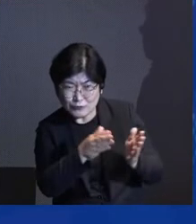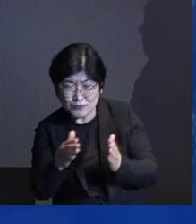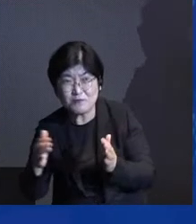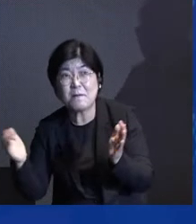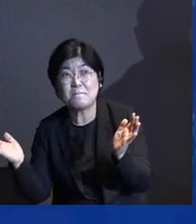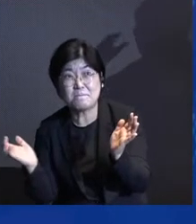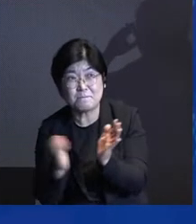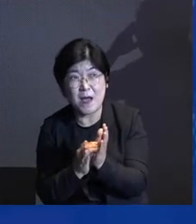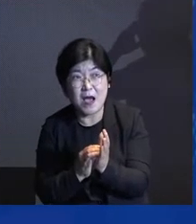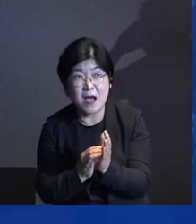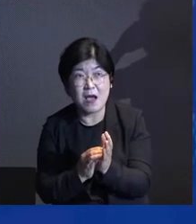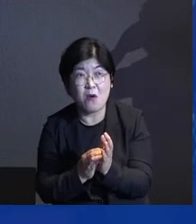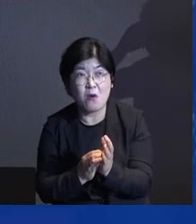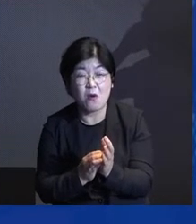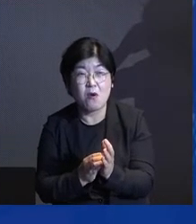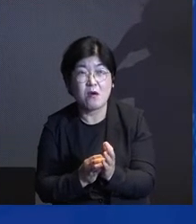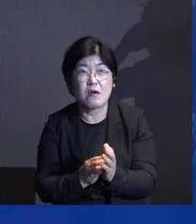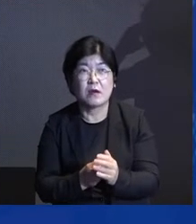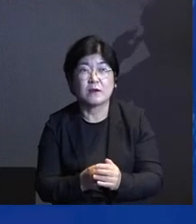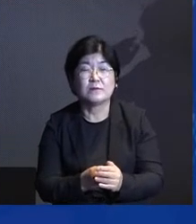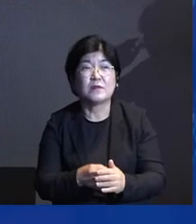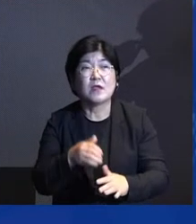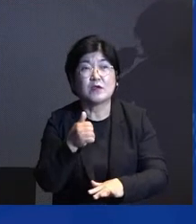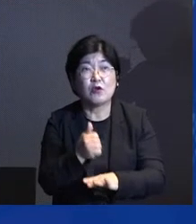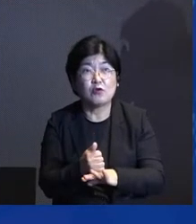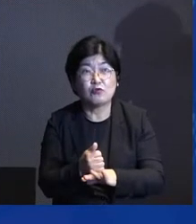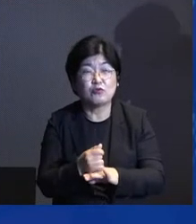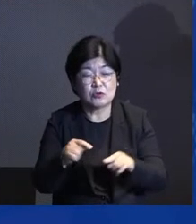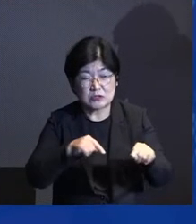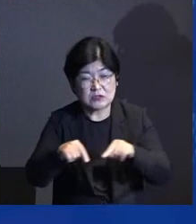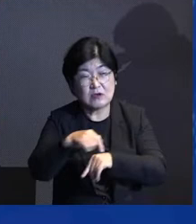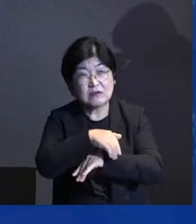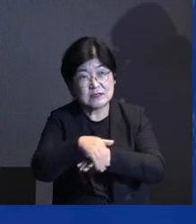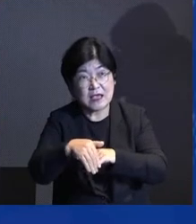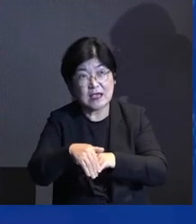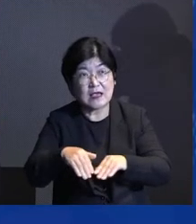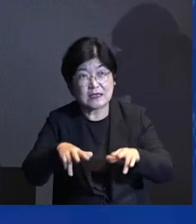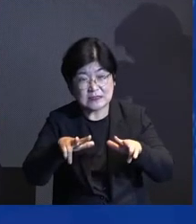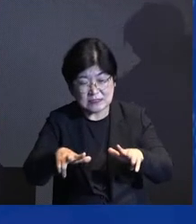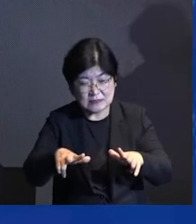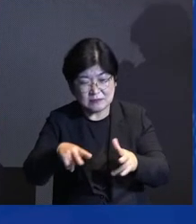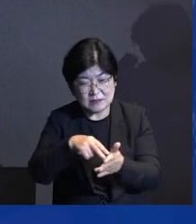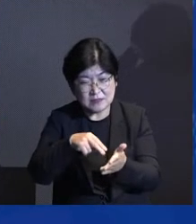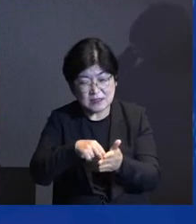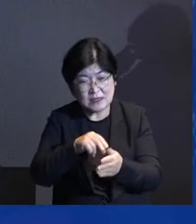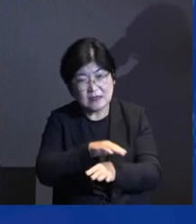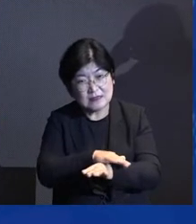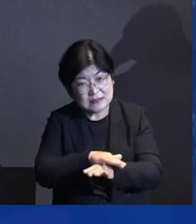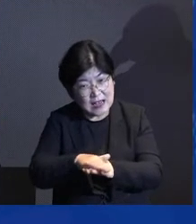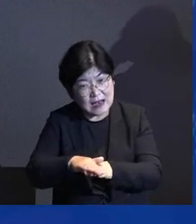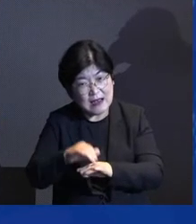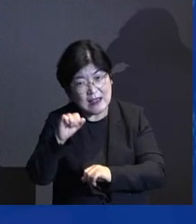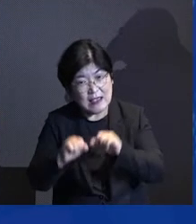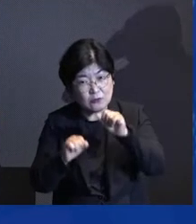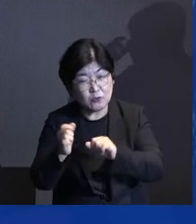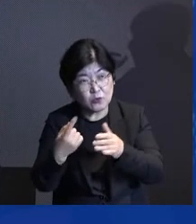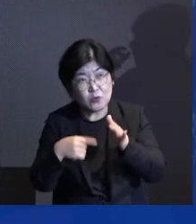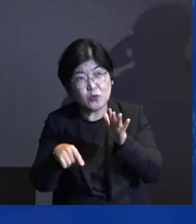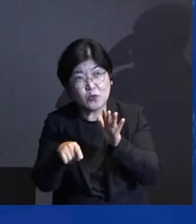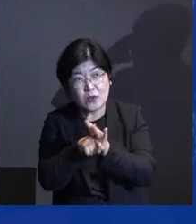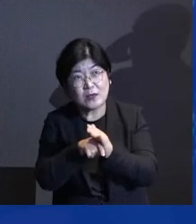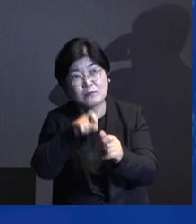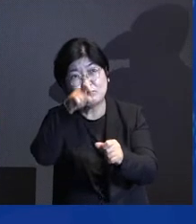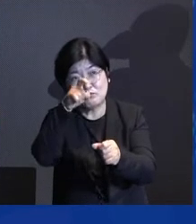will better translate the policies at the grassroots levels. And also it is a channel to connect a local authority with the community